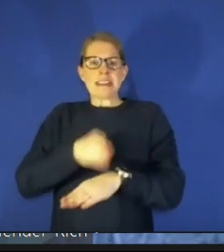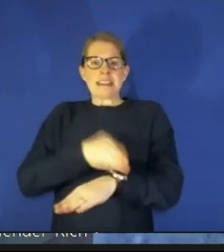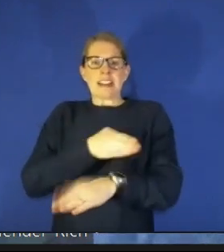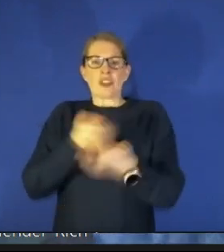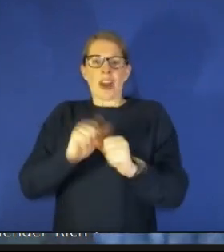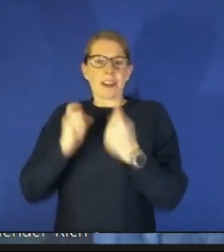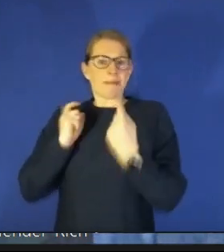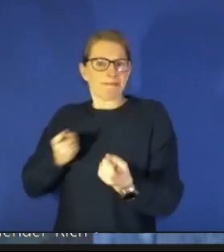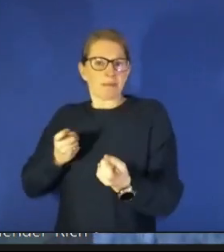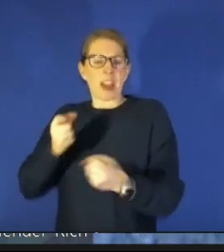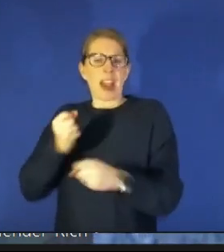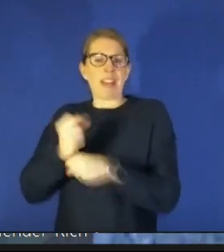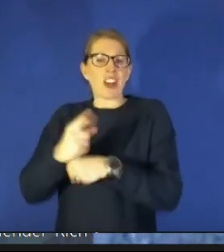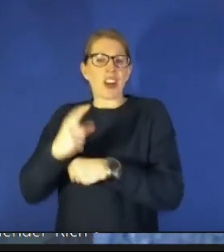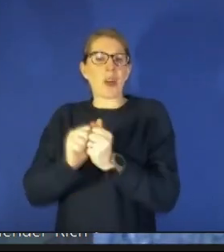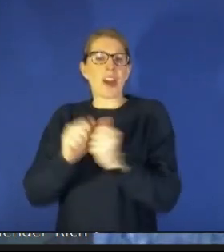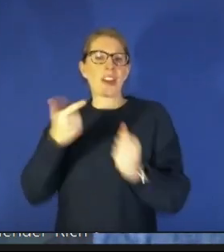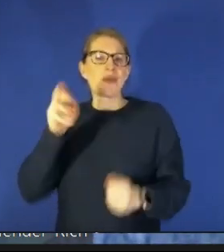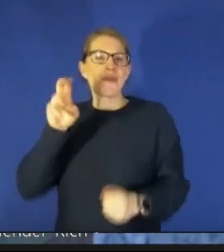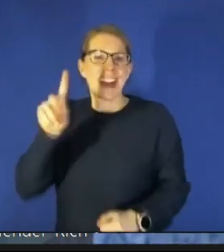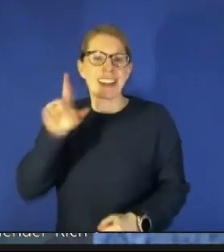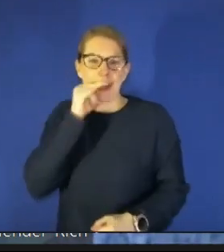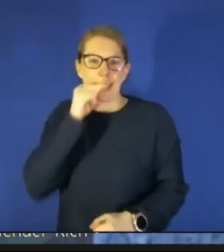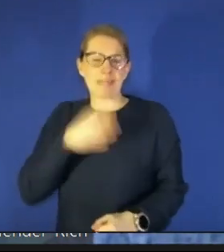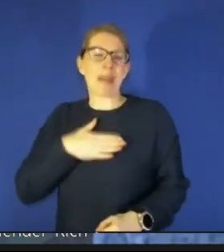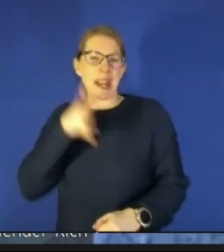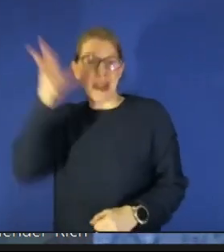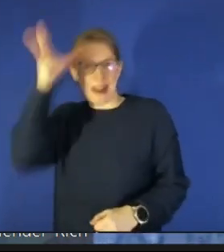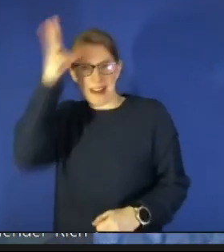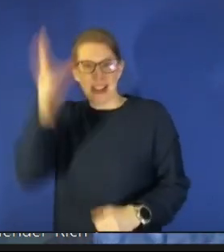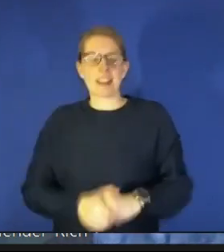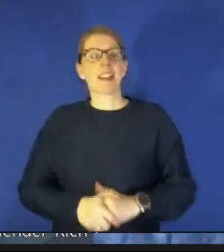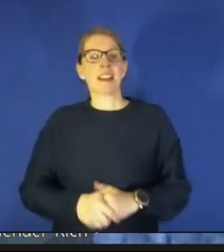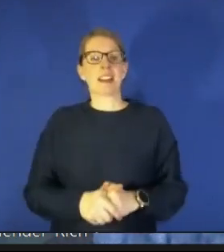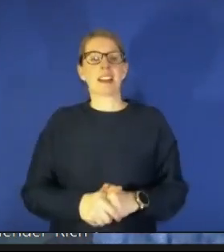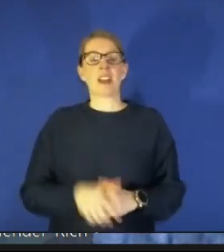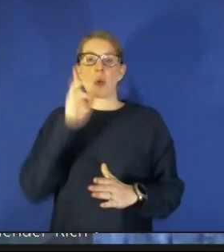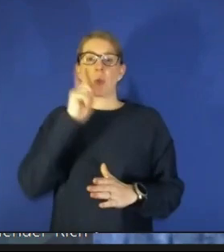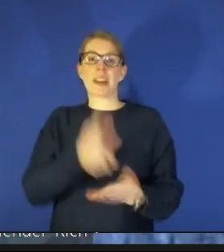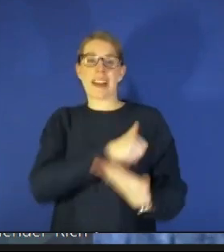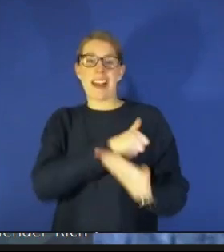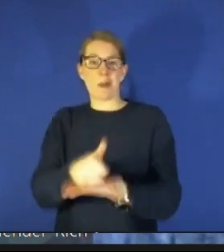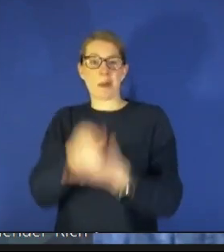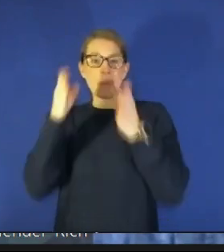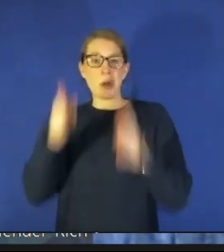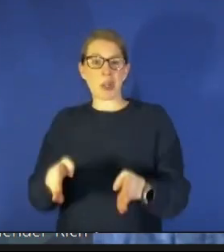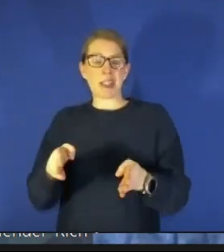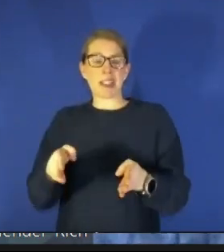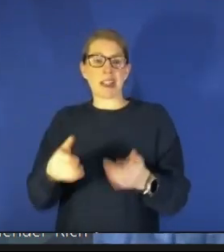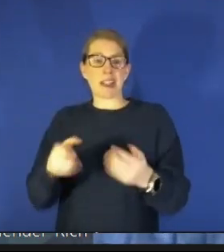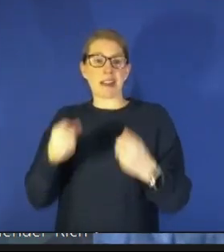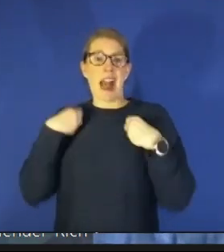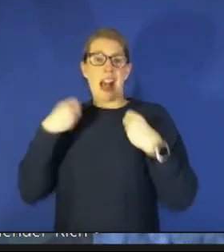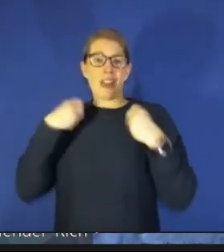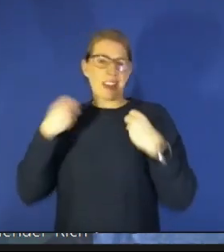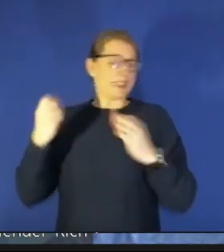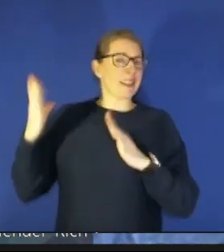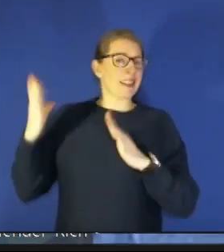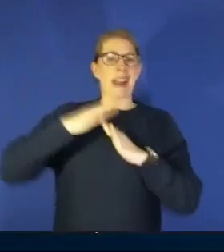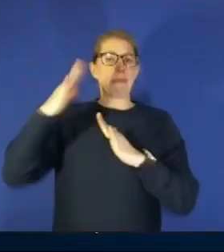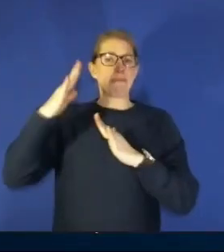really all of those things put together help really a person stay in their best overall